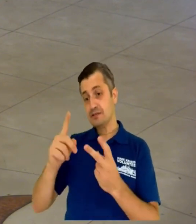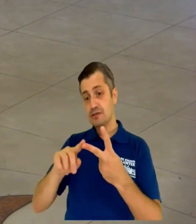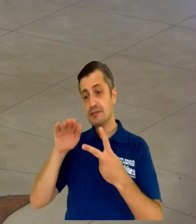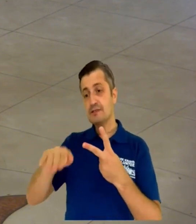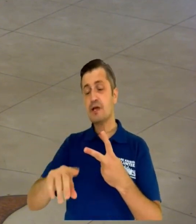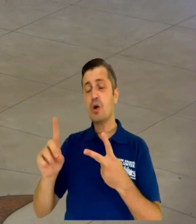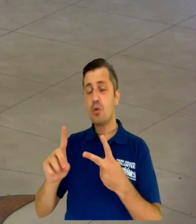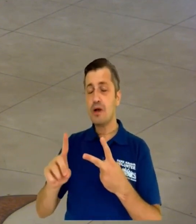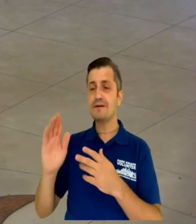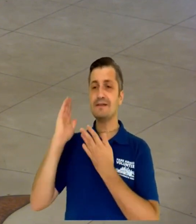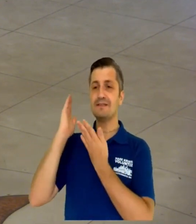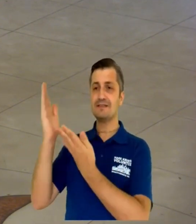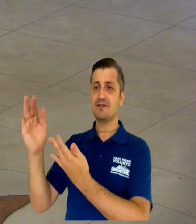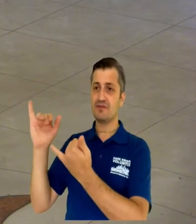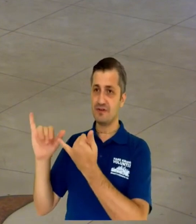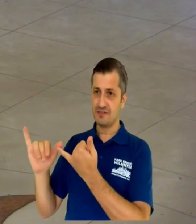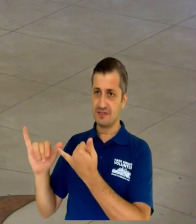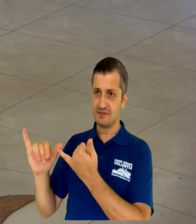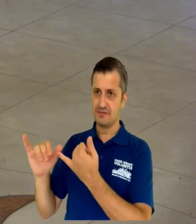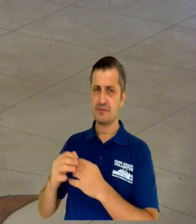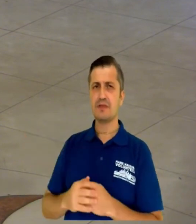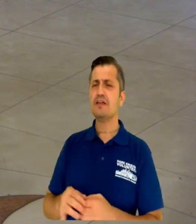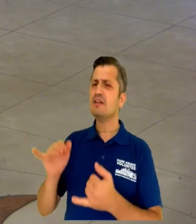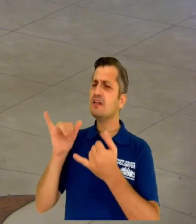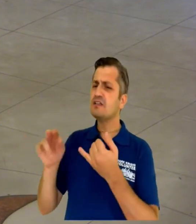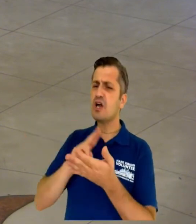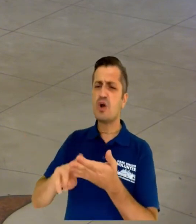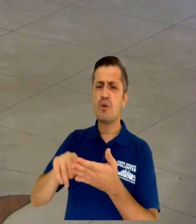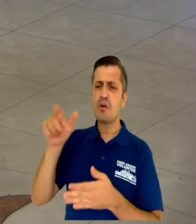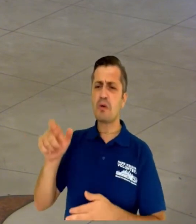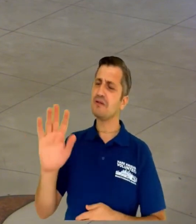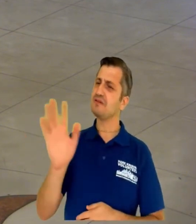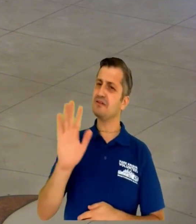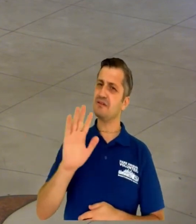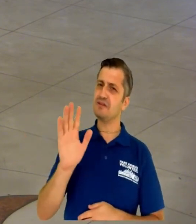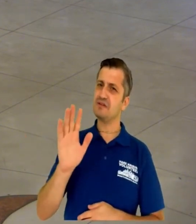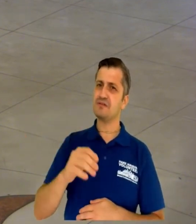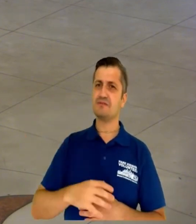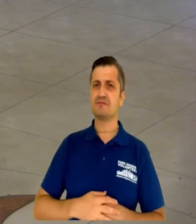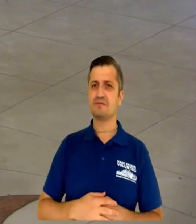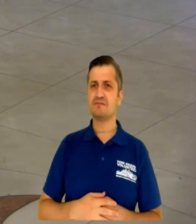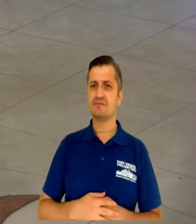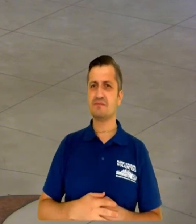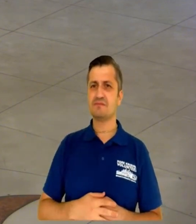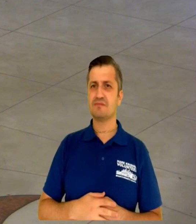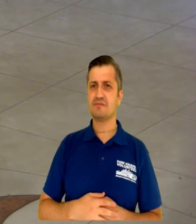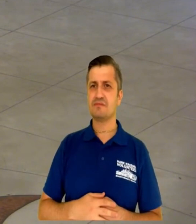not like an ordinary person. Like normally when we serve someone, we think that you think that I don't